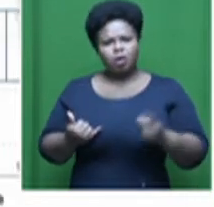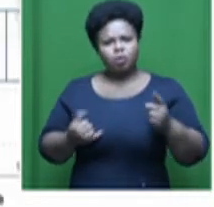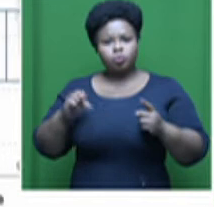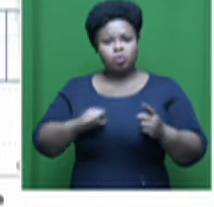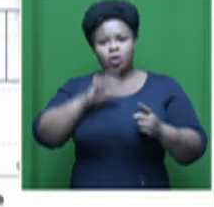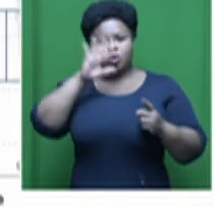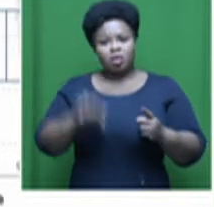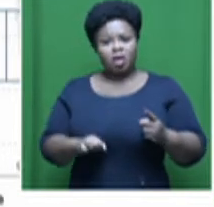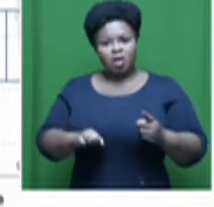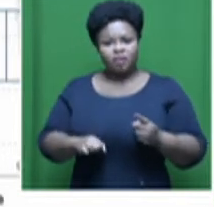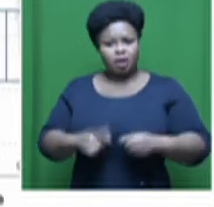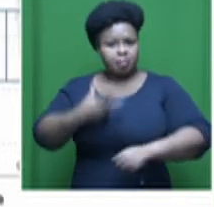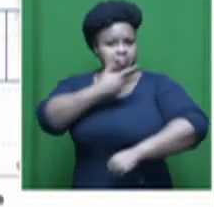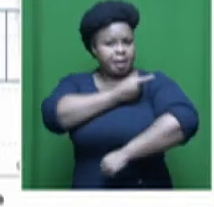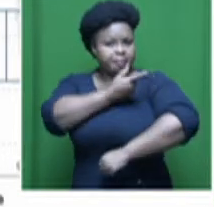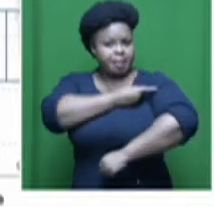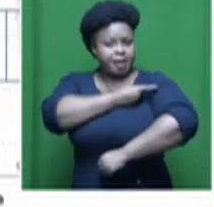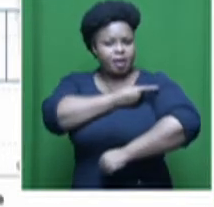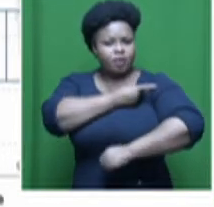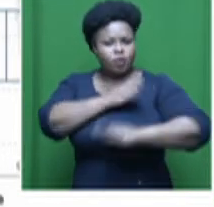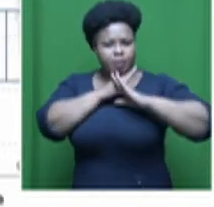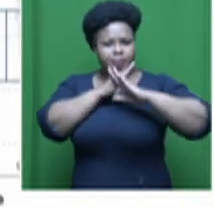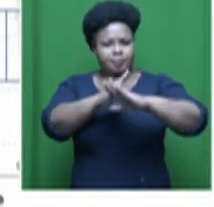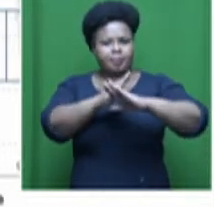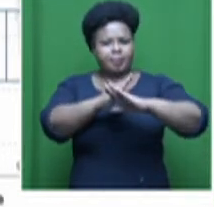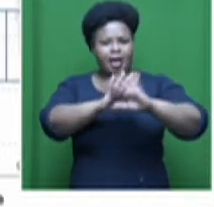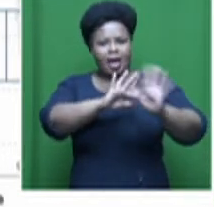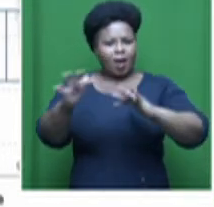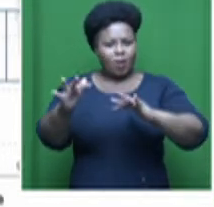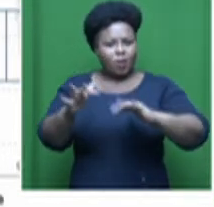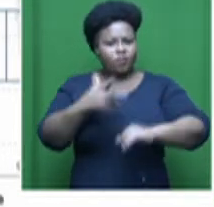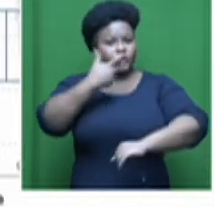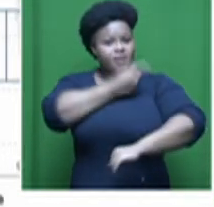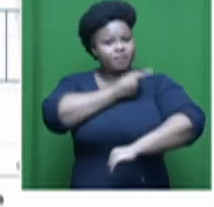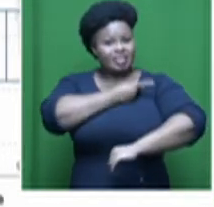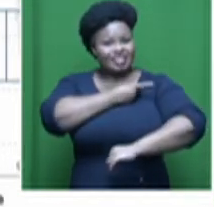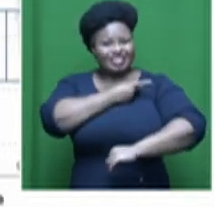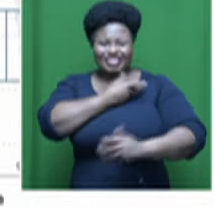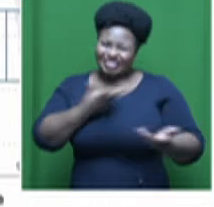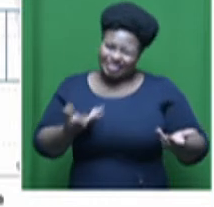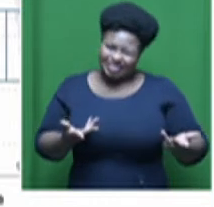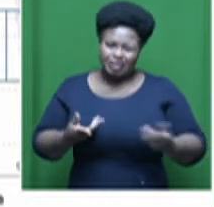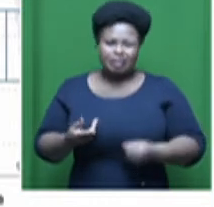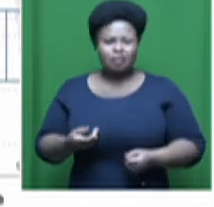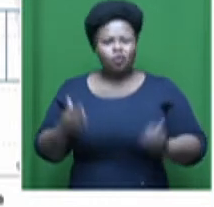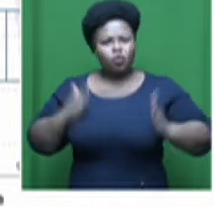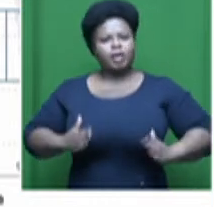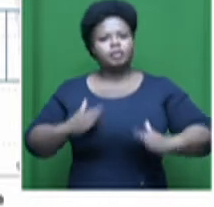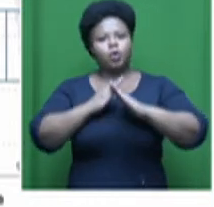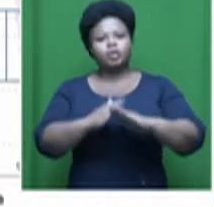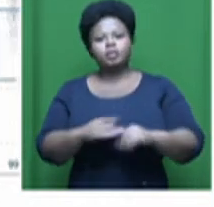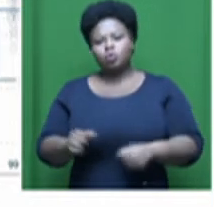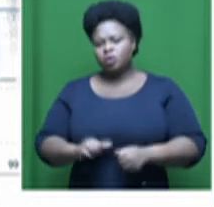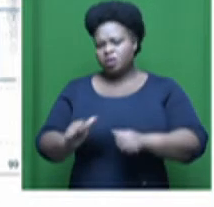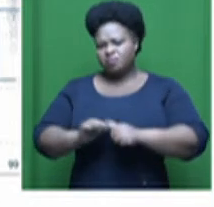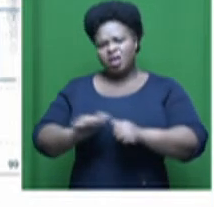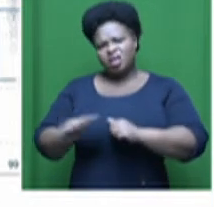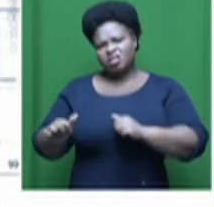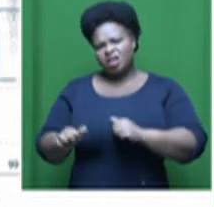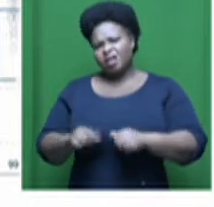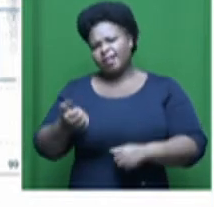South Africa, in terms of the functionality of that antibody, it's similar, if not better, than what was observed